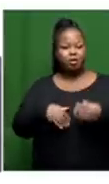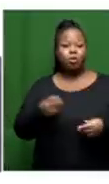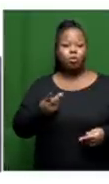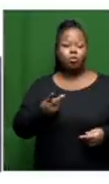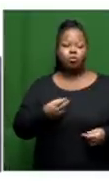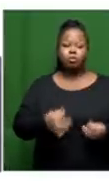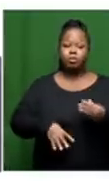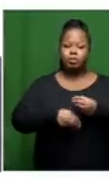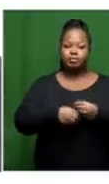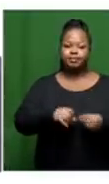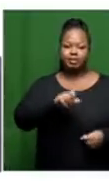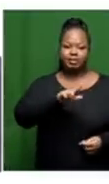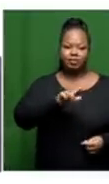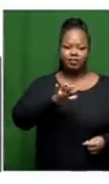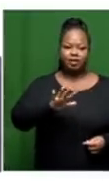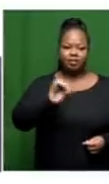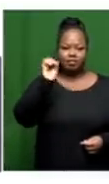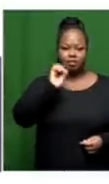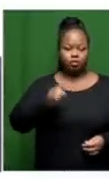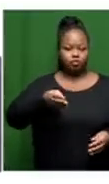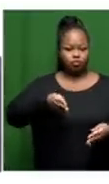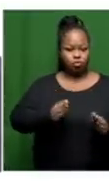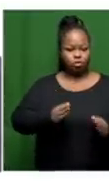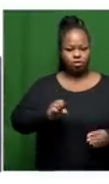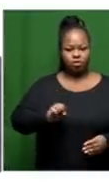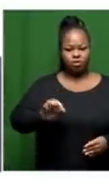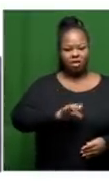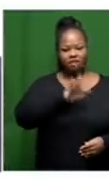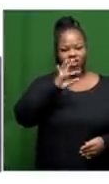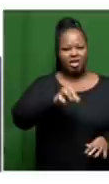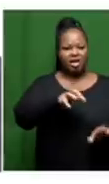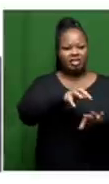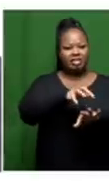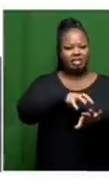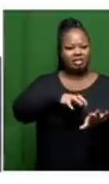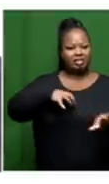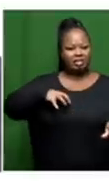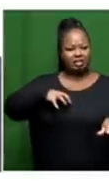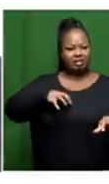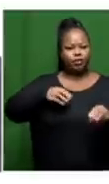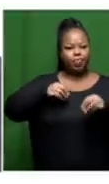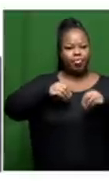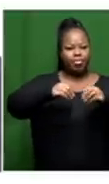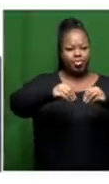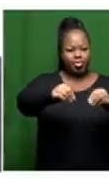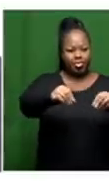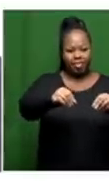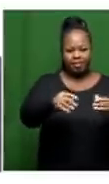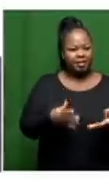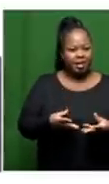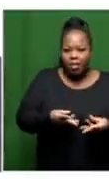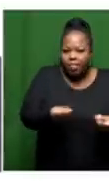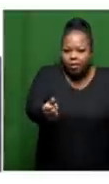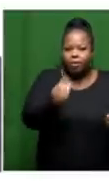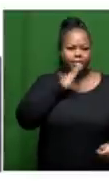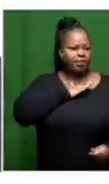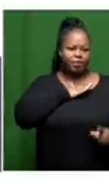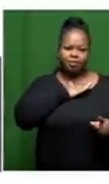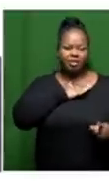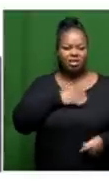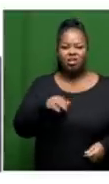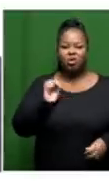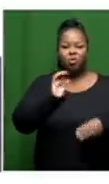that 75% of the roads in South Africa are actually gravel roads. On top of that, a lot of the gravel roads, probably